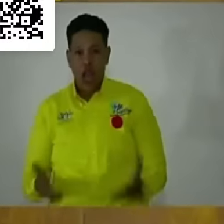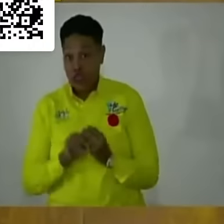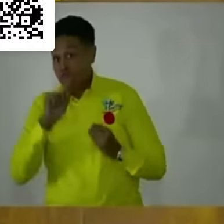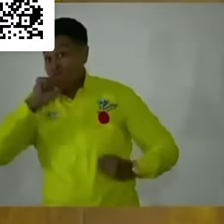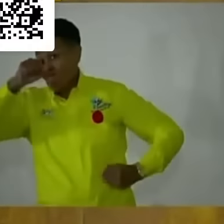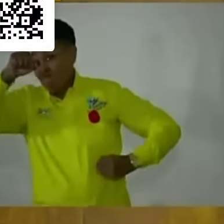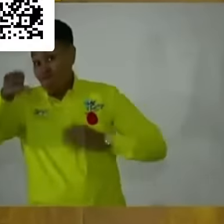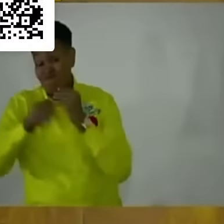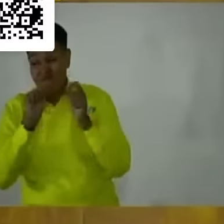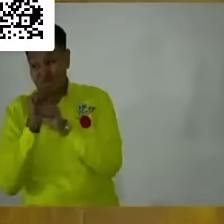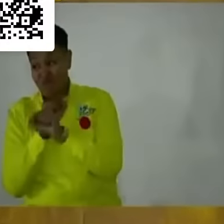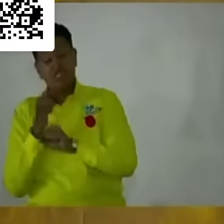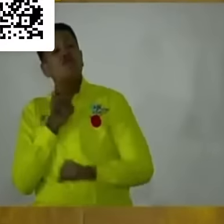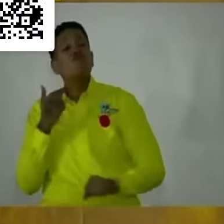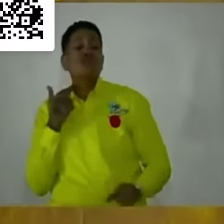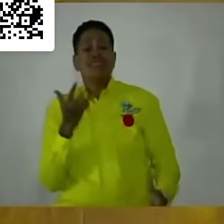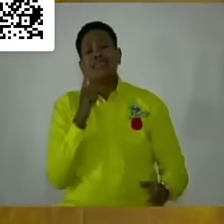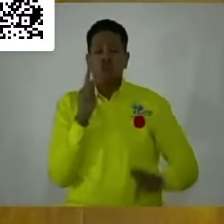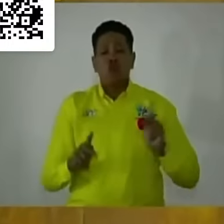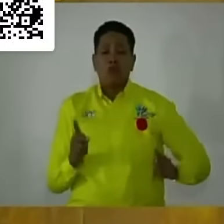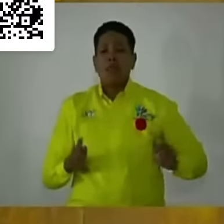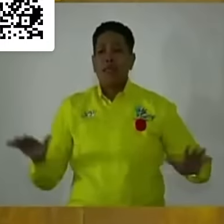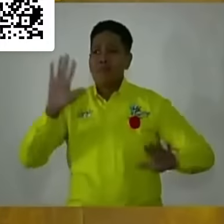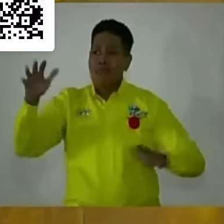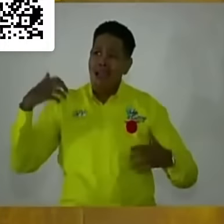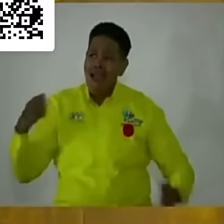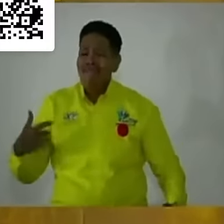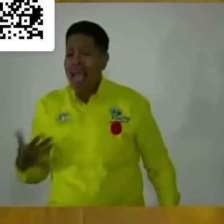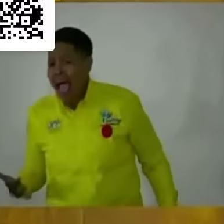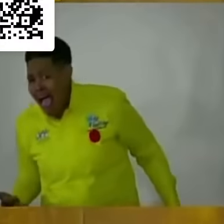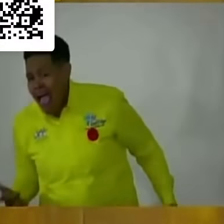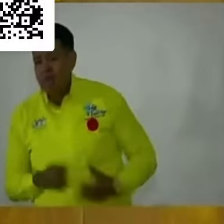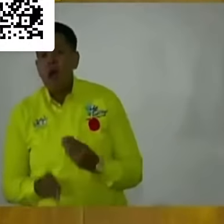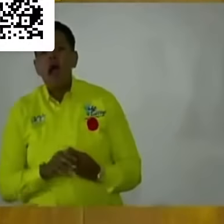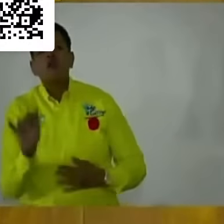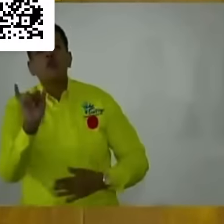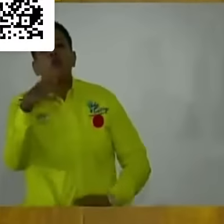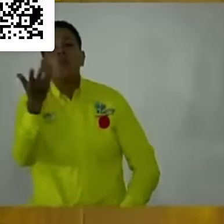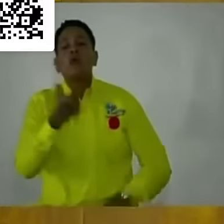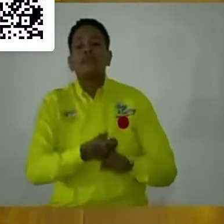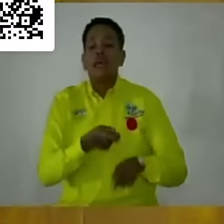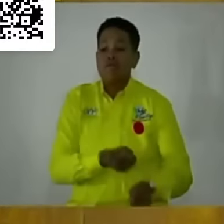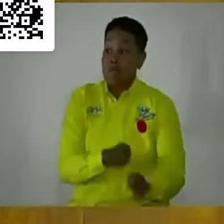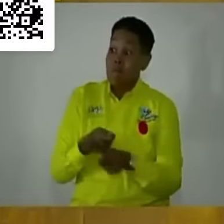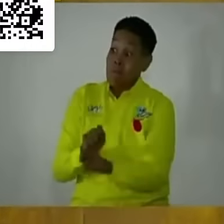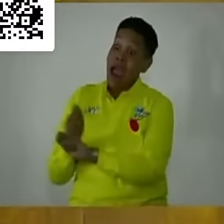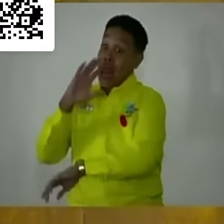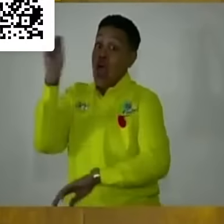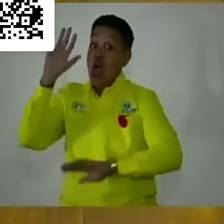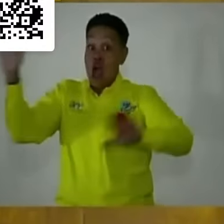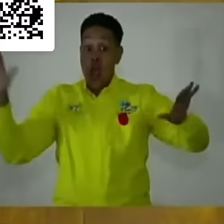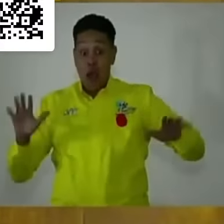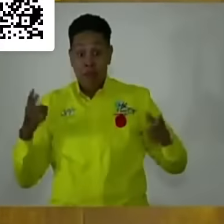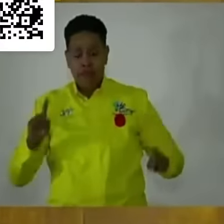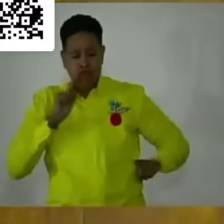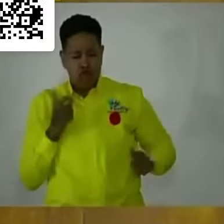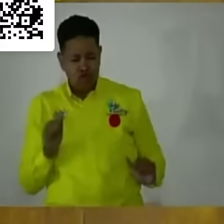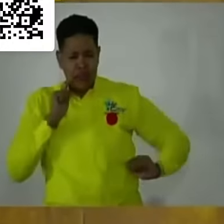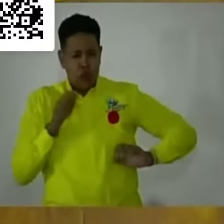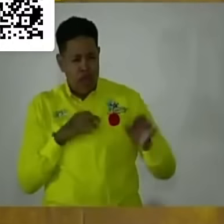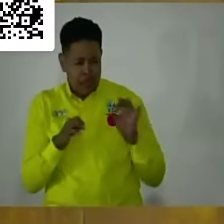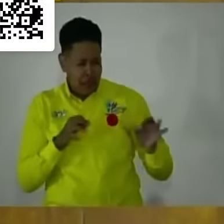it's a risk to the people, to their health. And of course, the mining companies have tried to